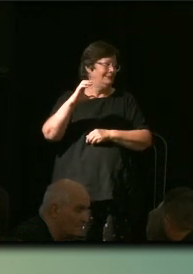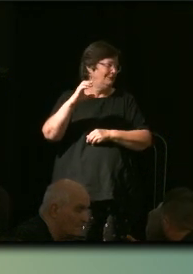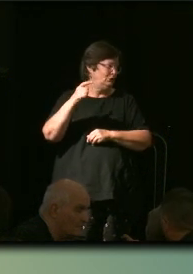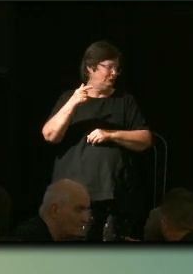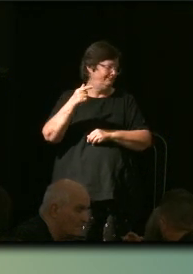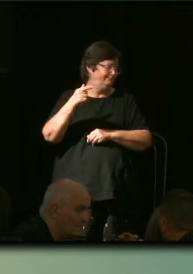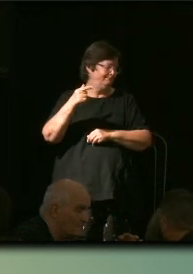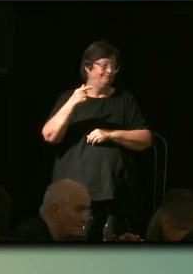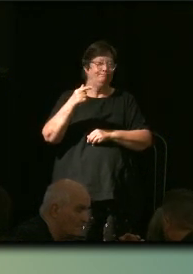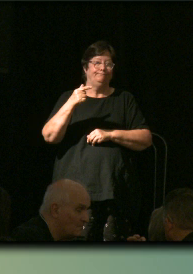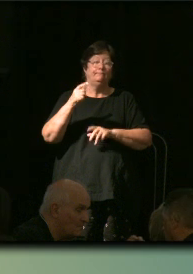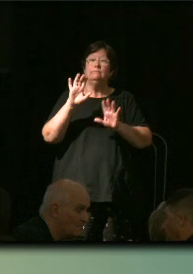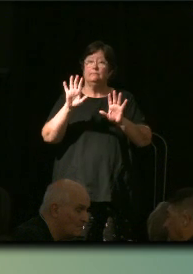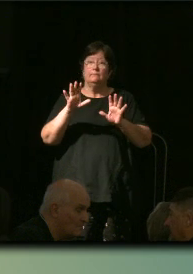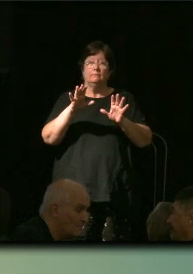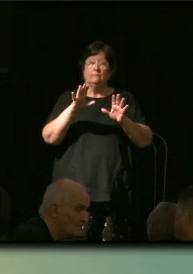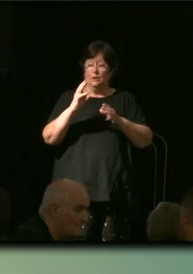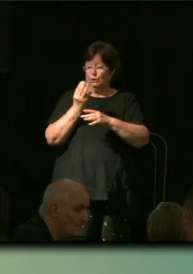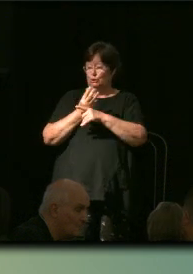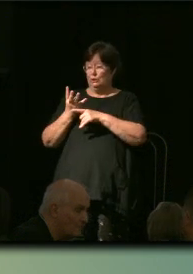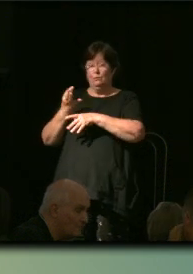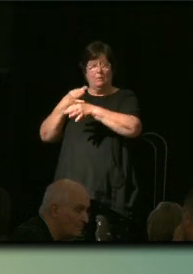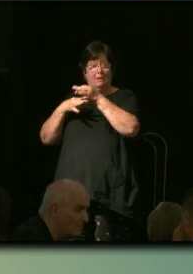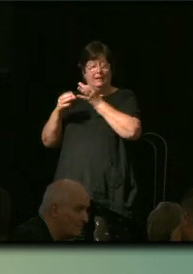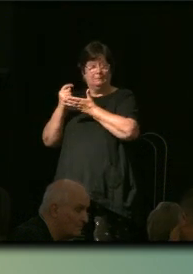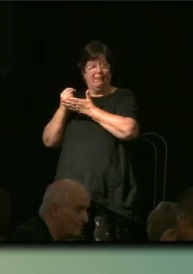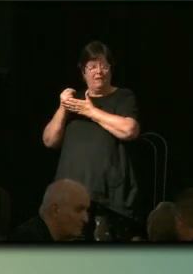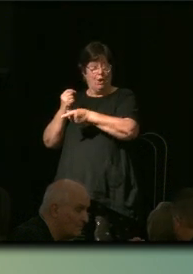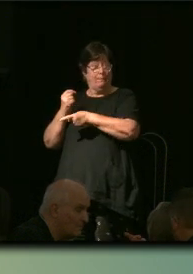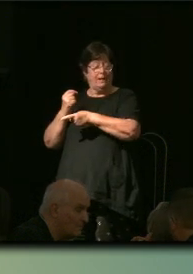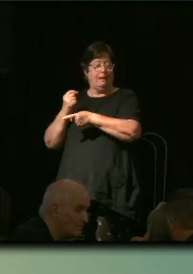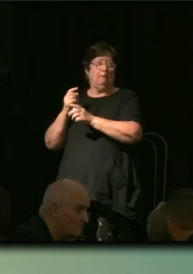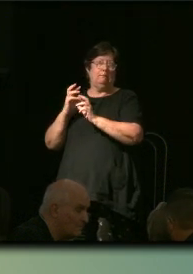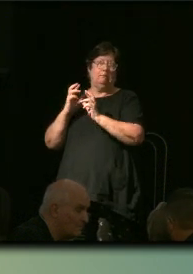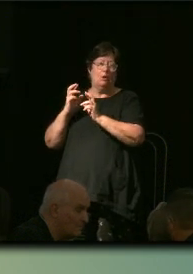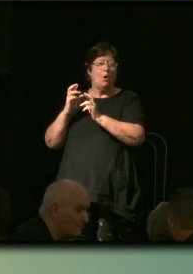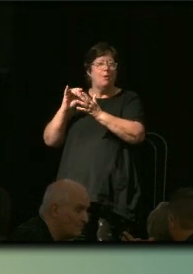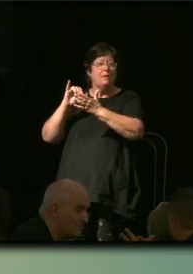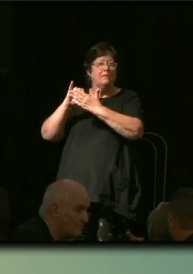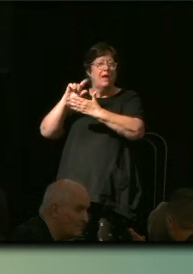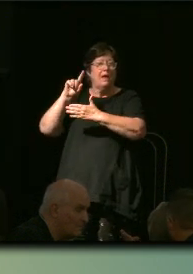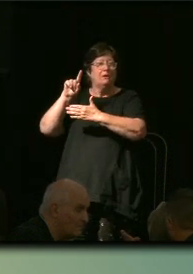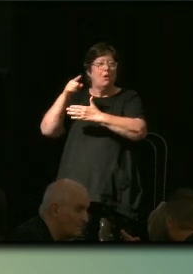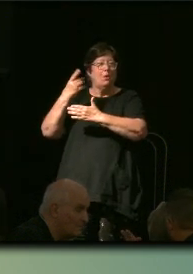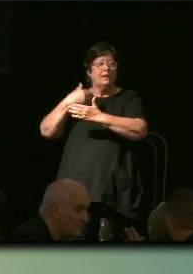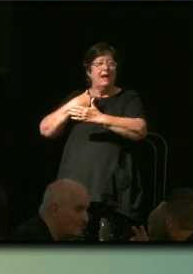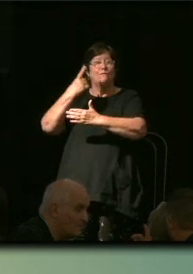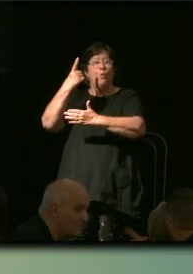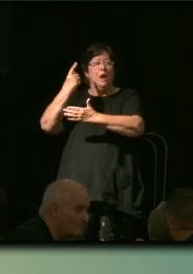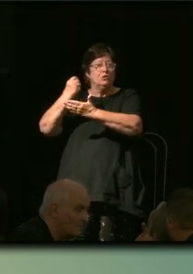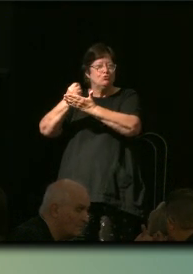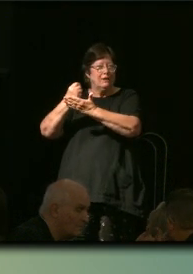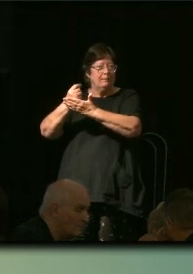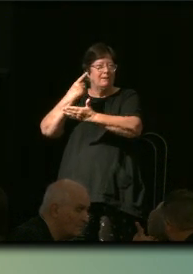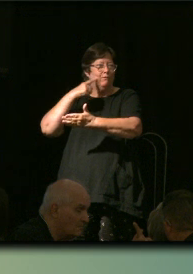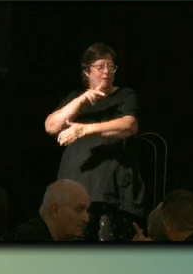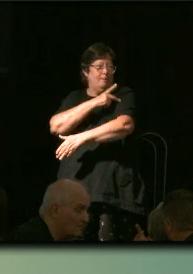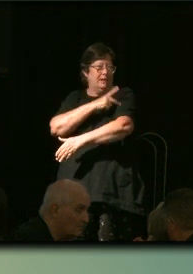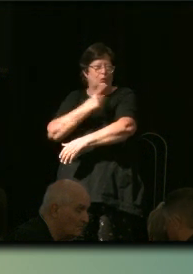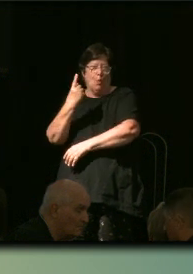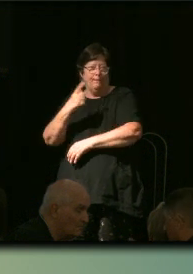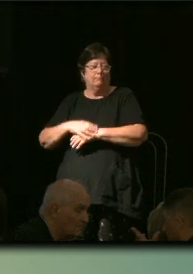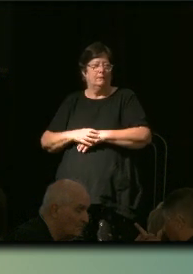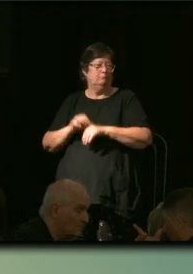As opposed to the gene replacement therapy that we would hope would only have one treatment for the patient